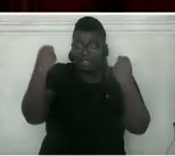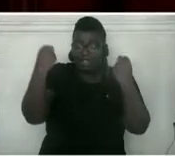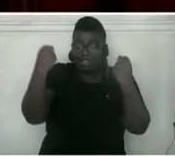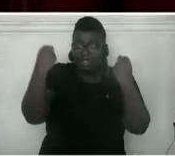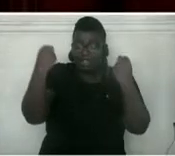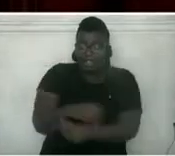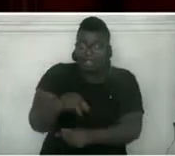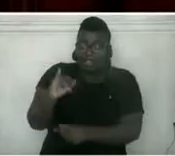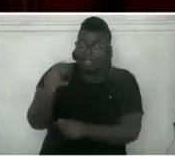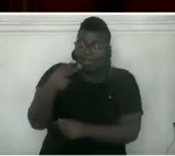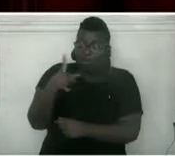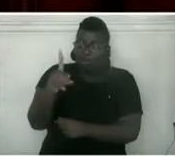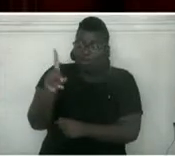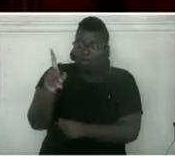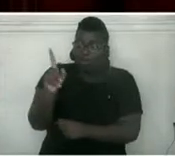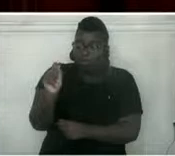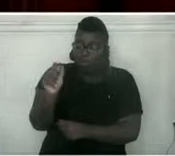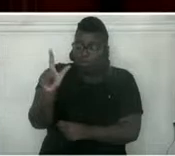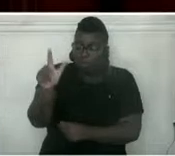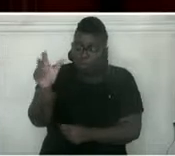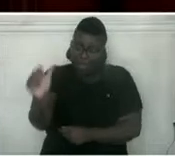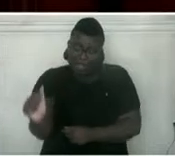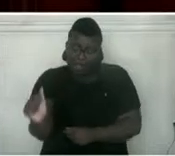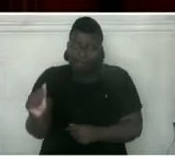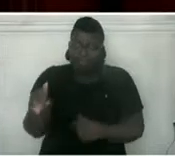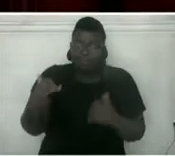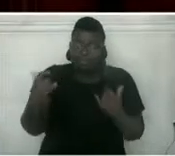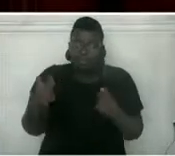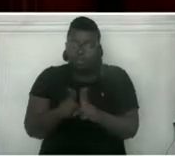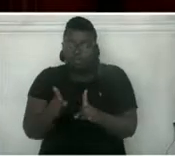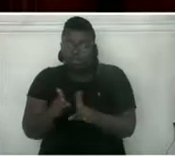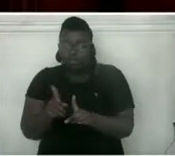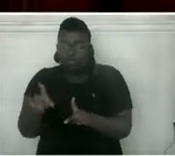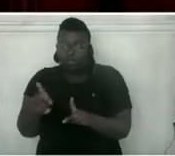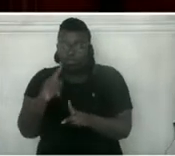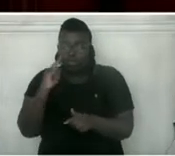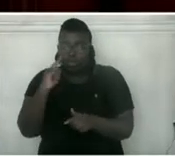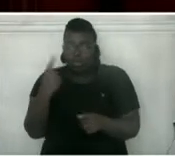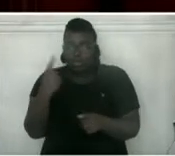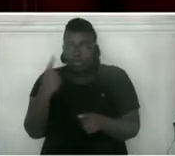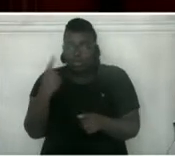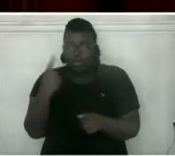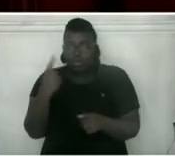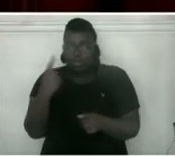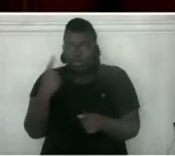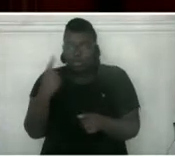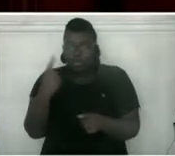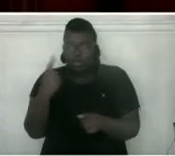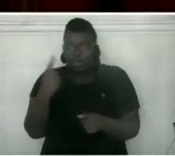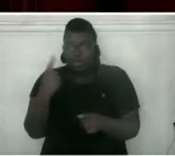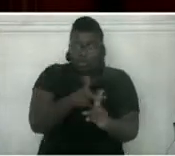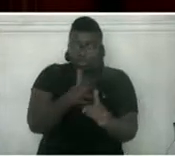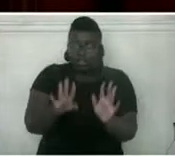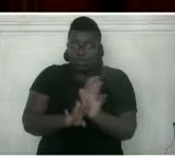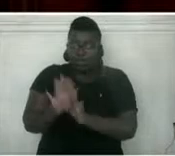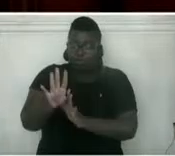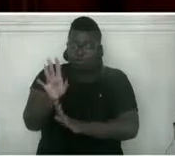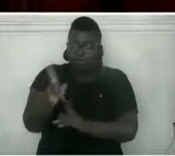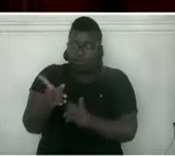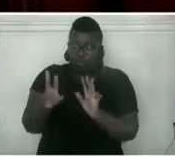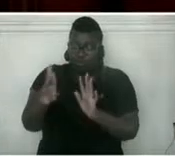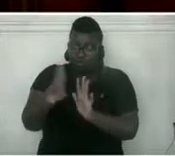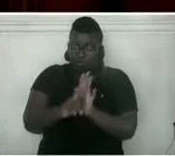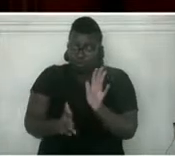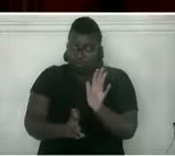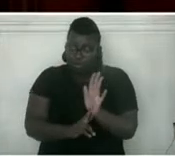planning emanating from the resolutions seek to eliminate violence, improve regulations and